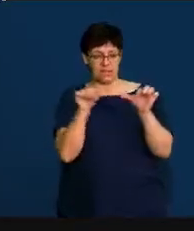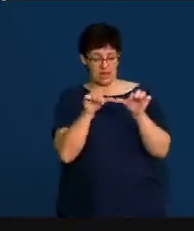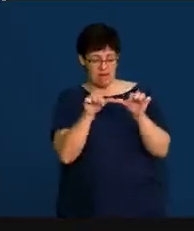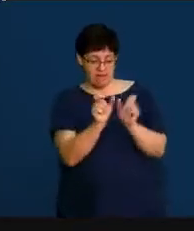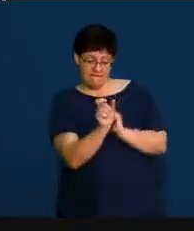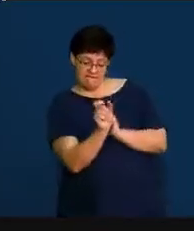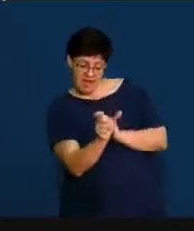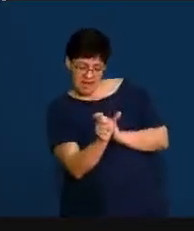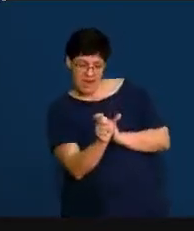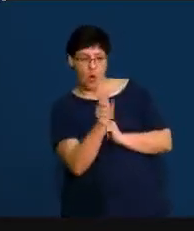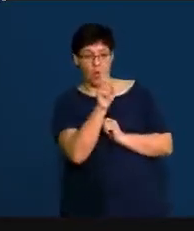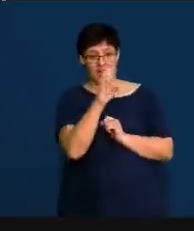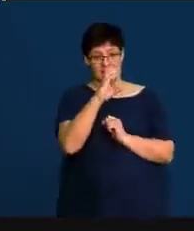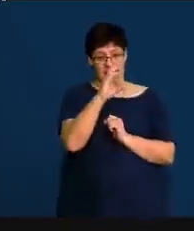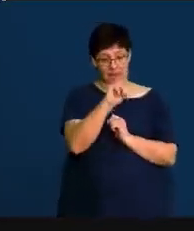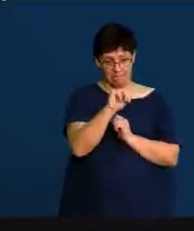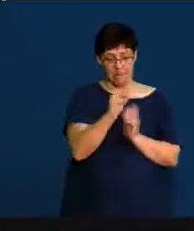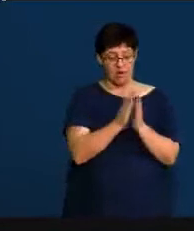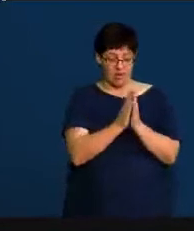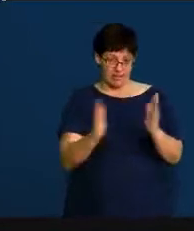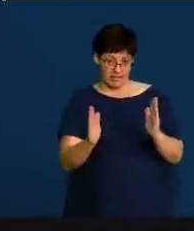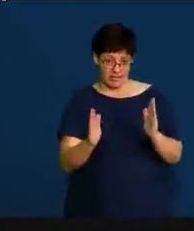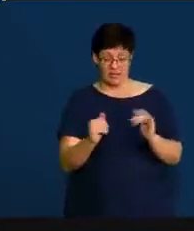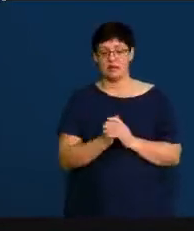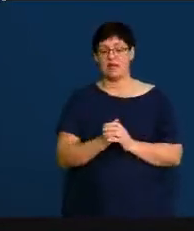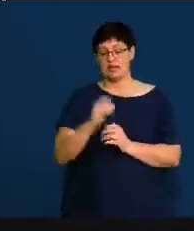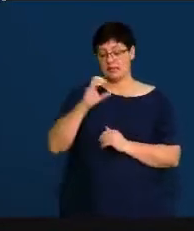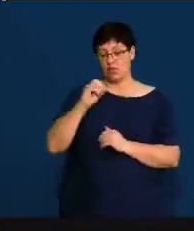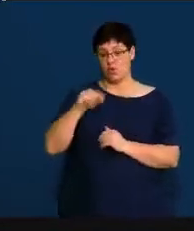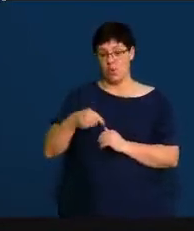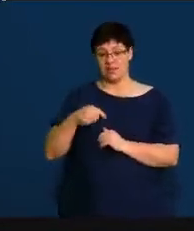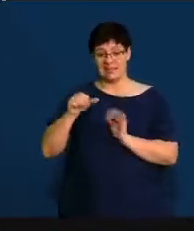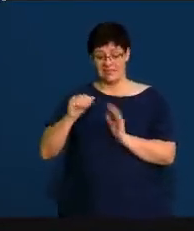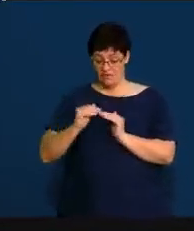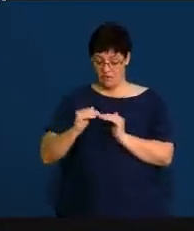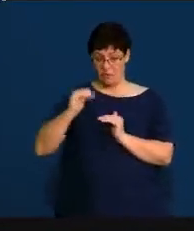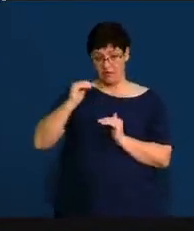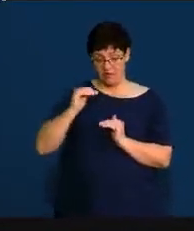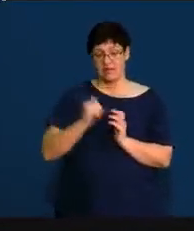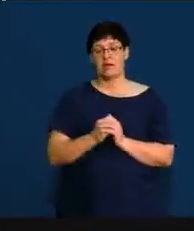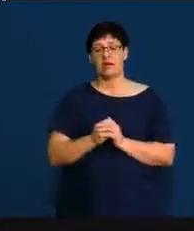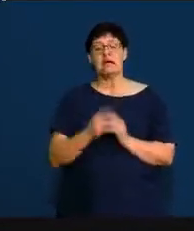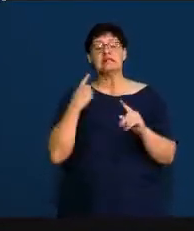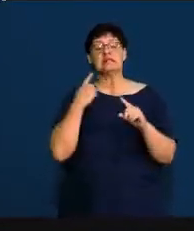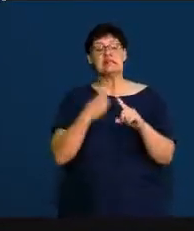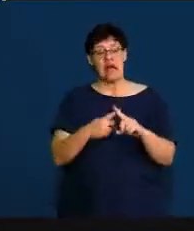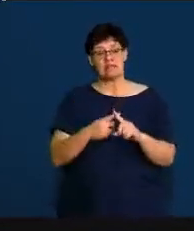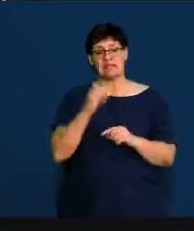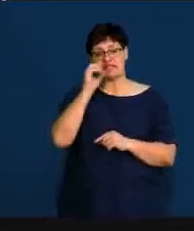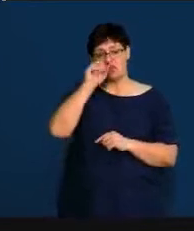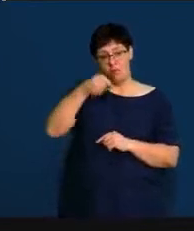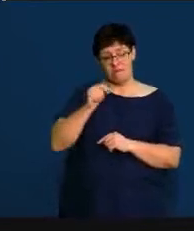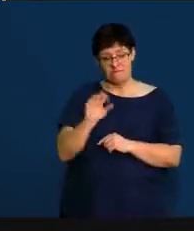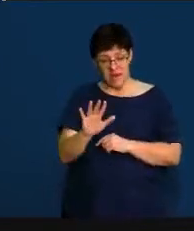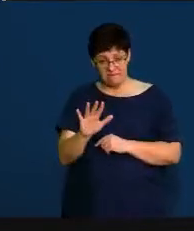distances of 1 centimeter for the length, 0.6 centimeters for the breadth. Multiplying by